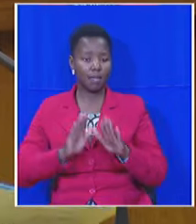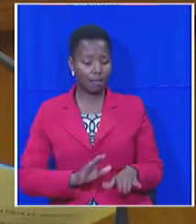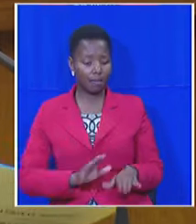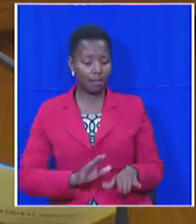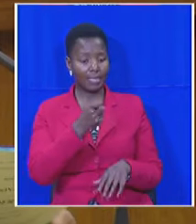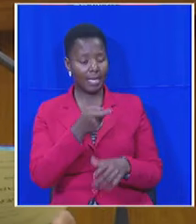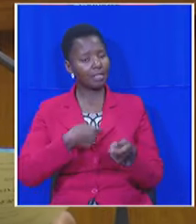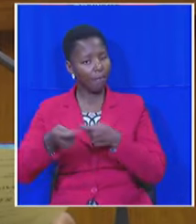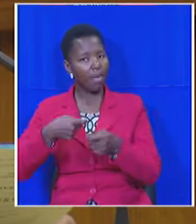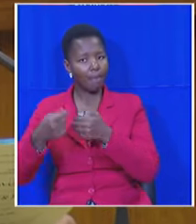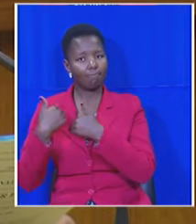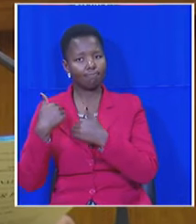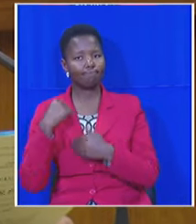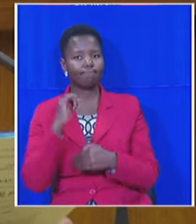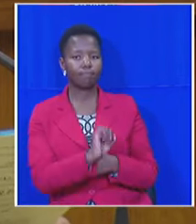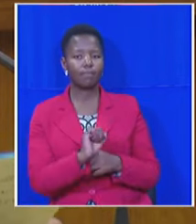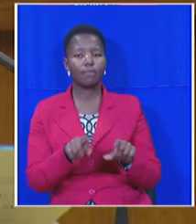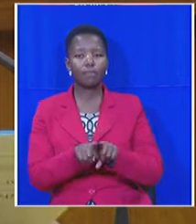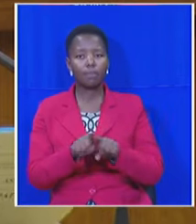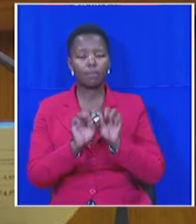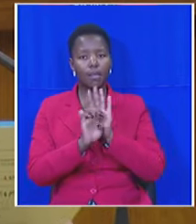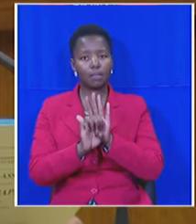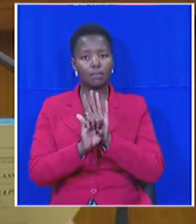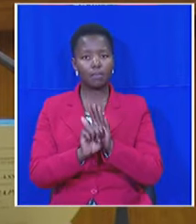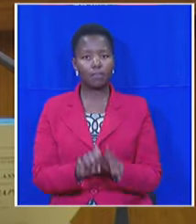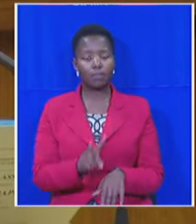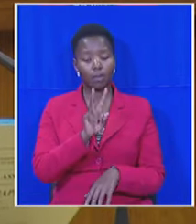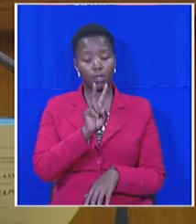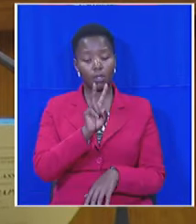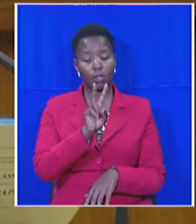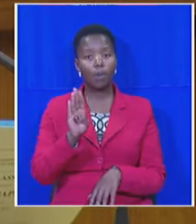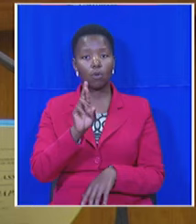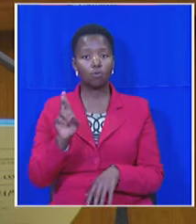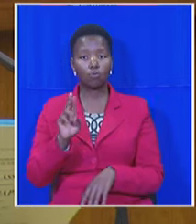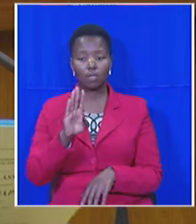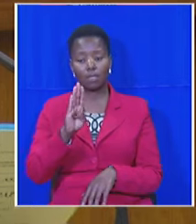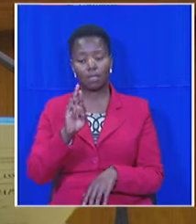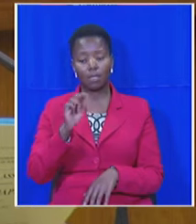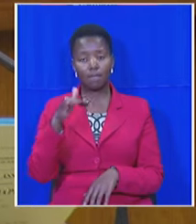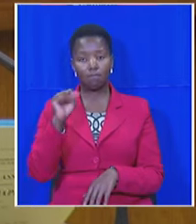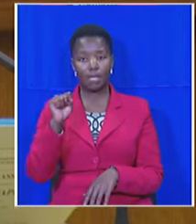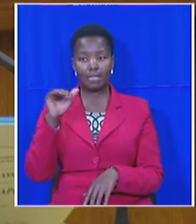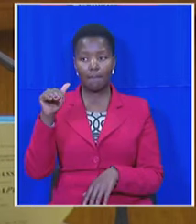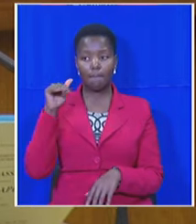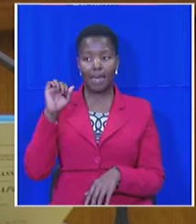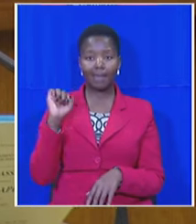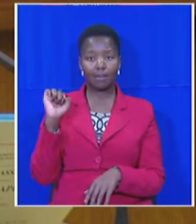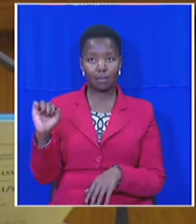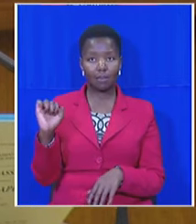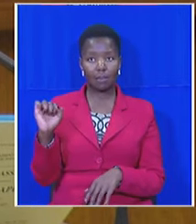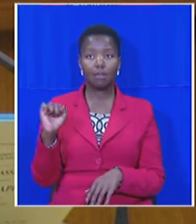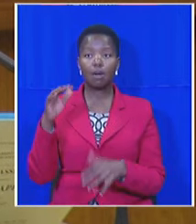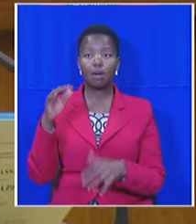bankrolling. Example, the 2 billion rand for the BRICS Bank, which could balloon